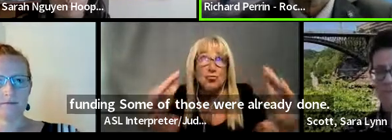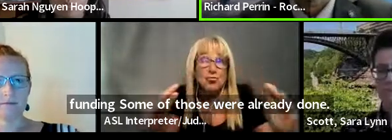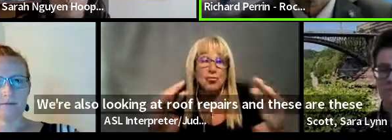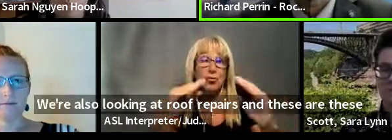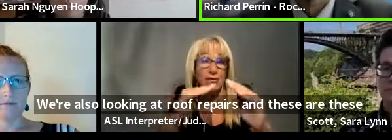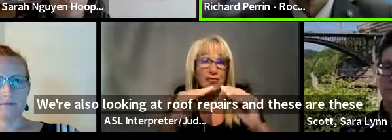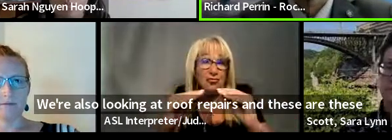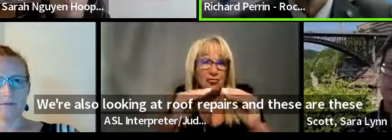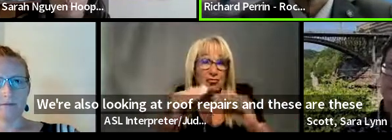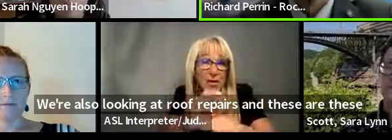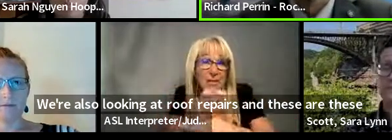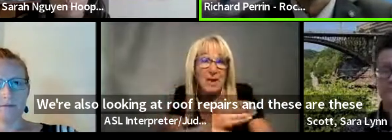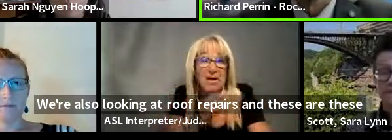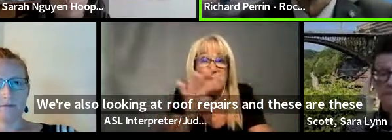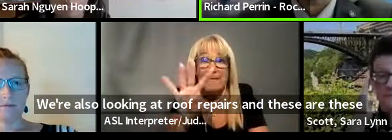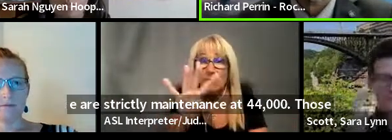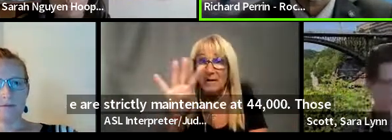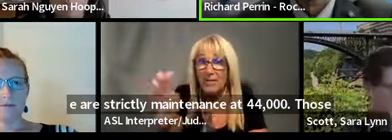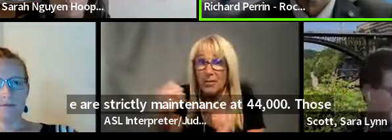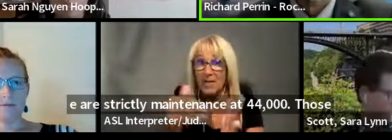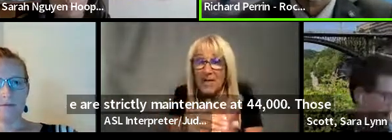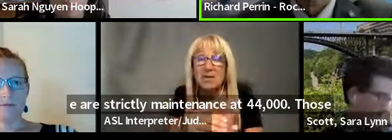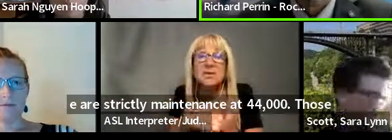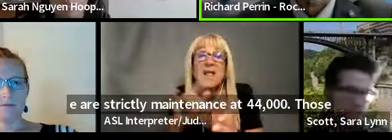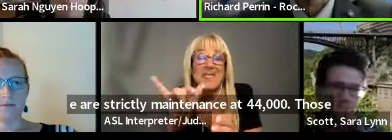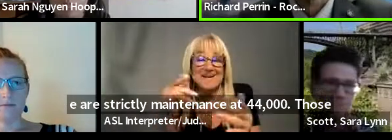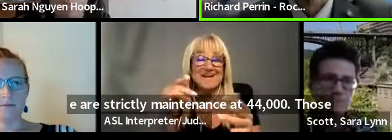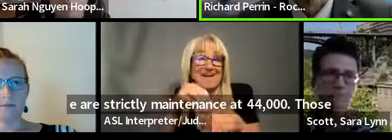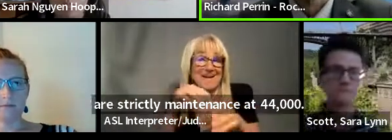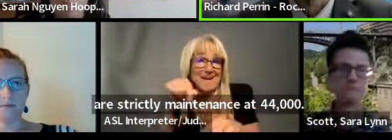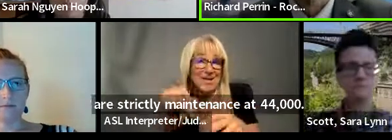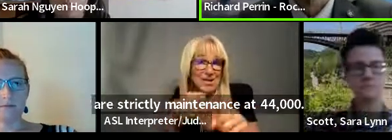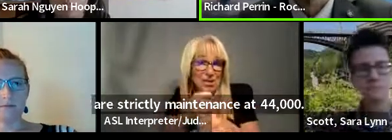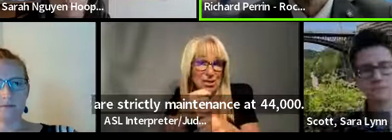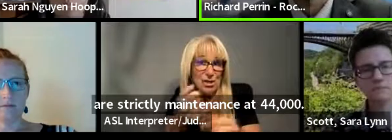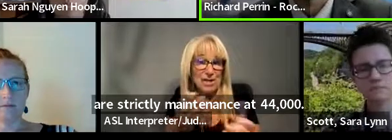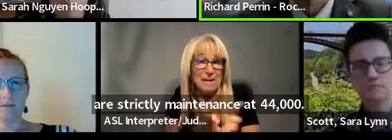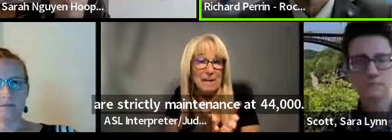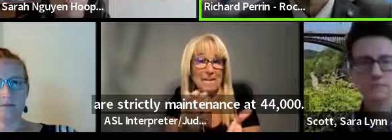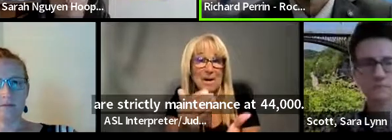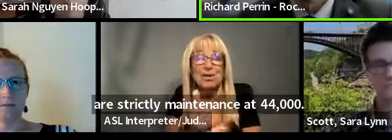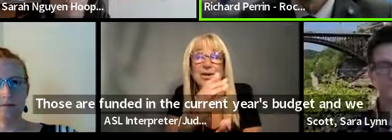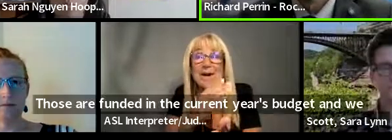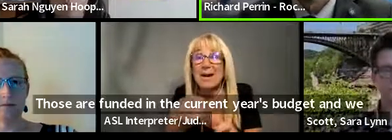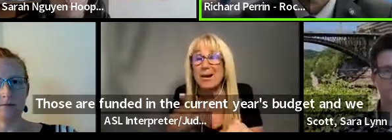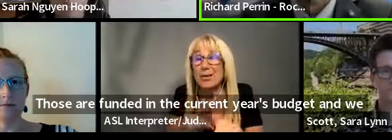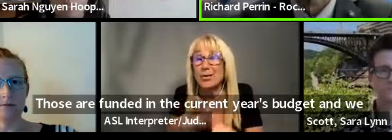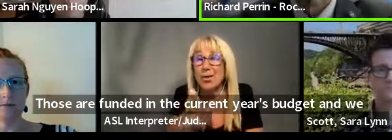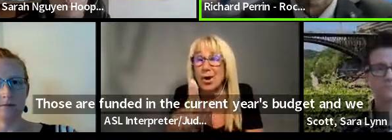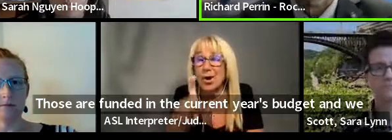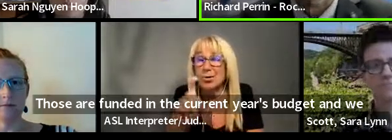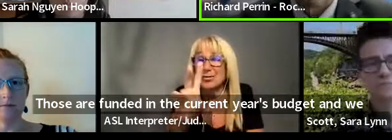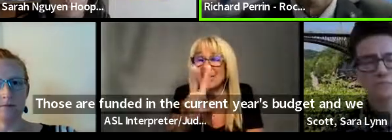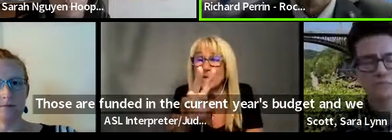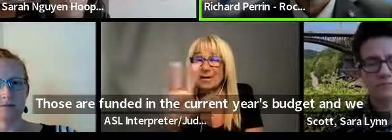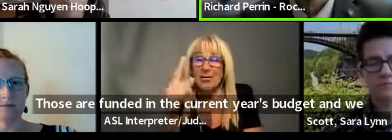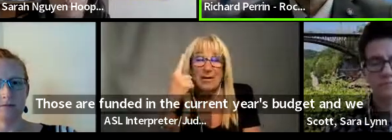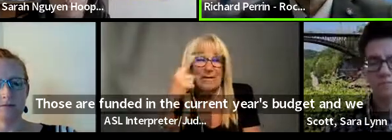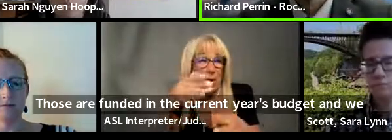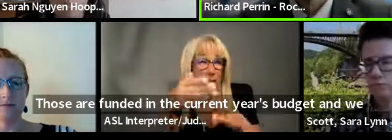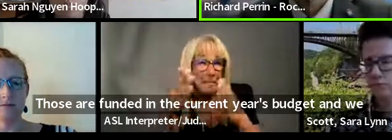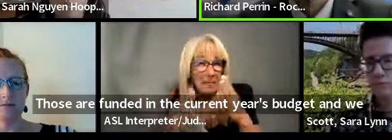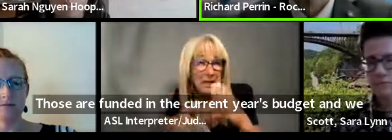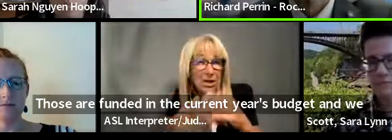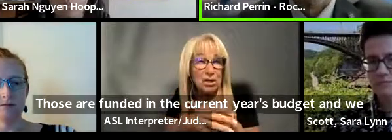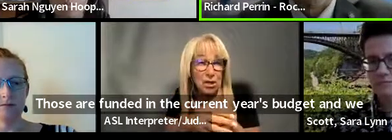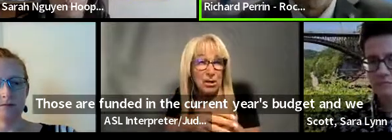$44,000. Those are funded in the current year's budget, and we show an additional $173,000 for completion